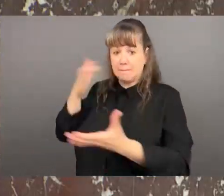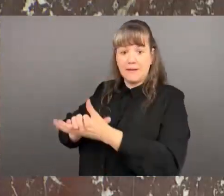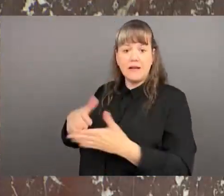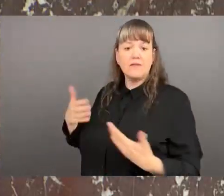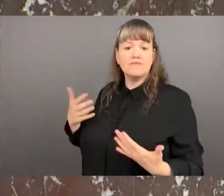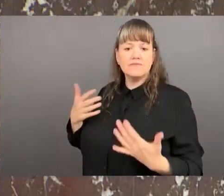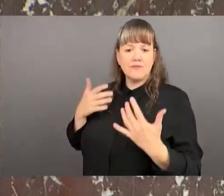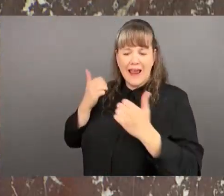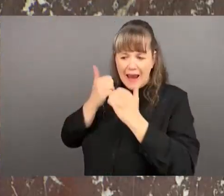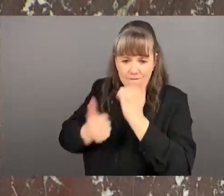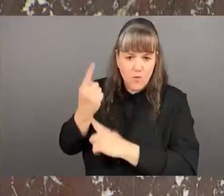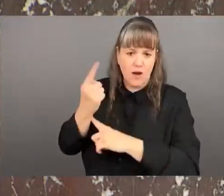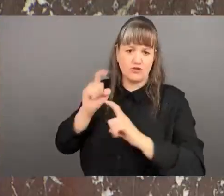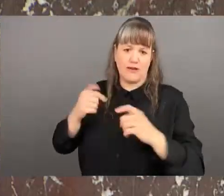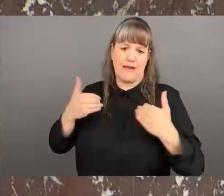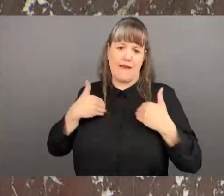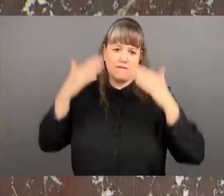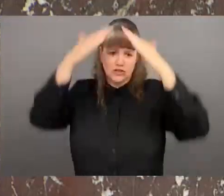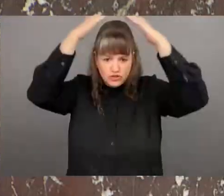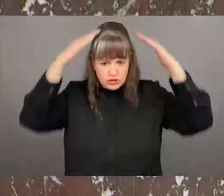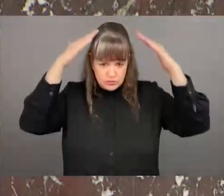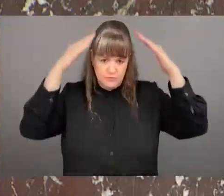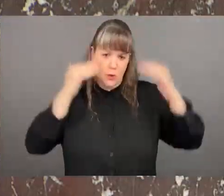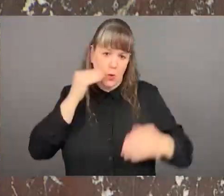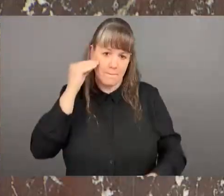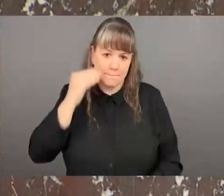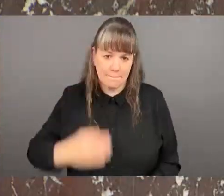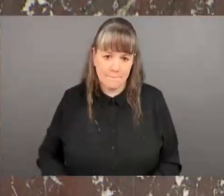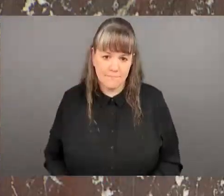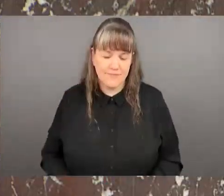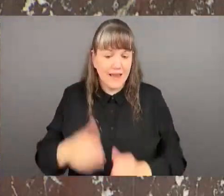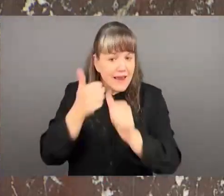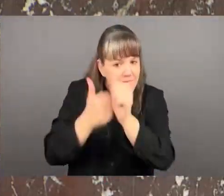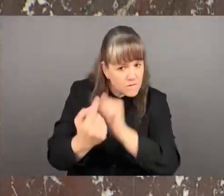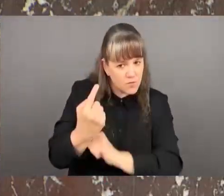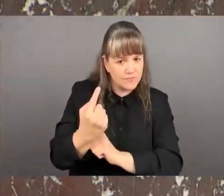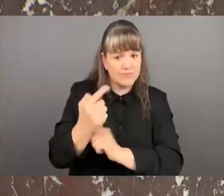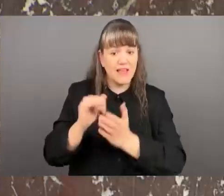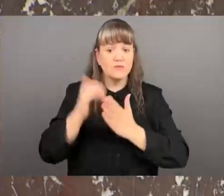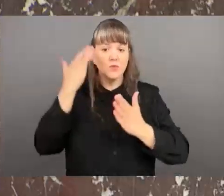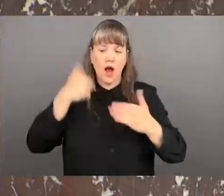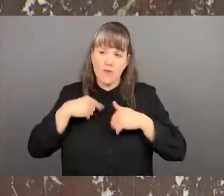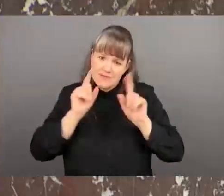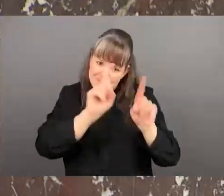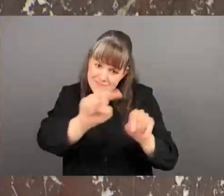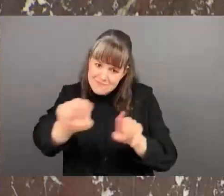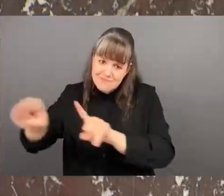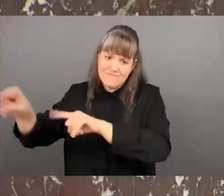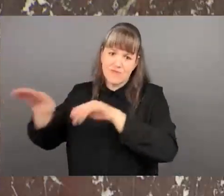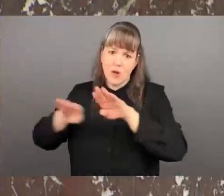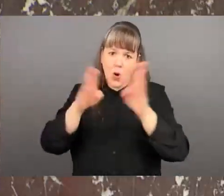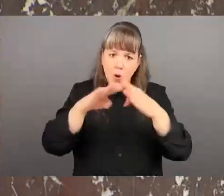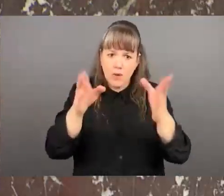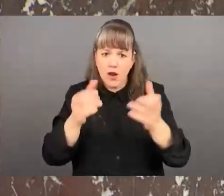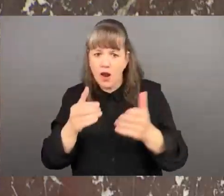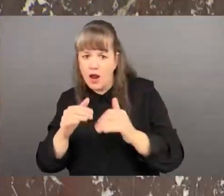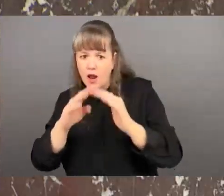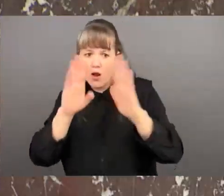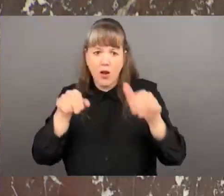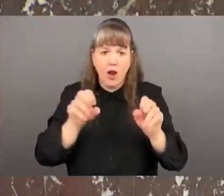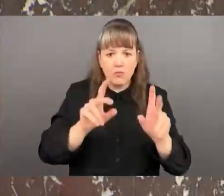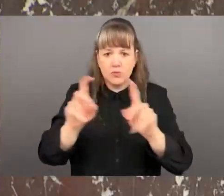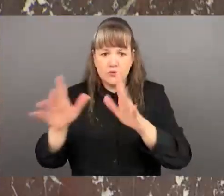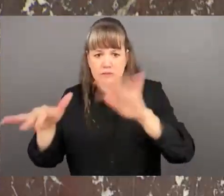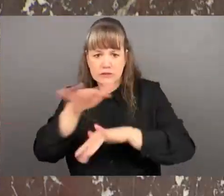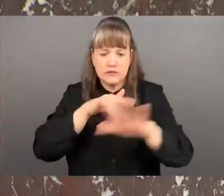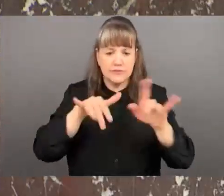roof over their heads, Honourable Speaker. That's why we're out there in every single community opening up new housing opportunities. And some of the members across the way were at the openings and will